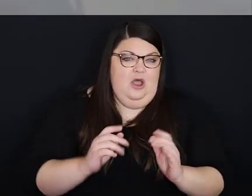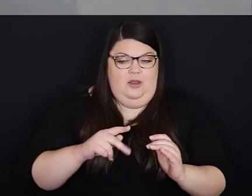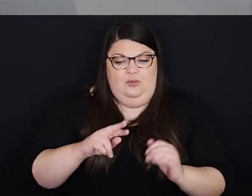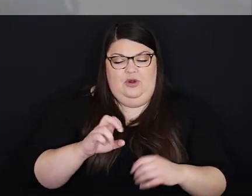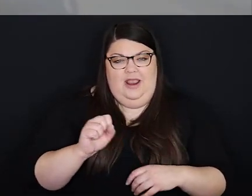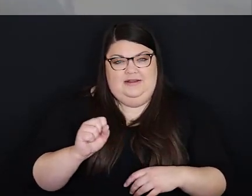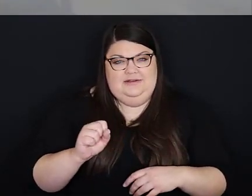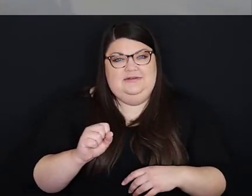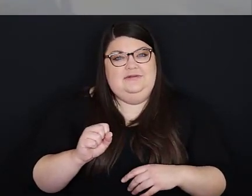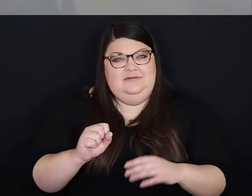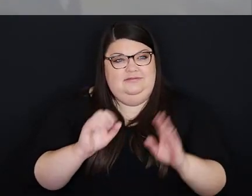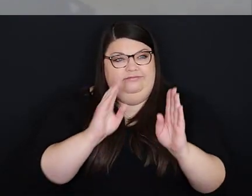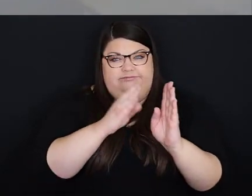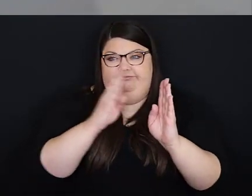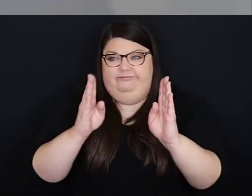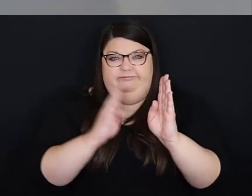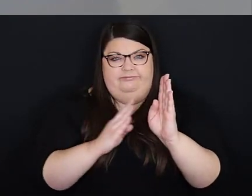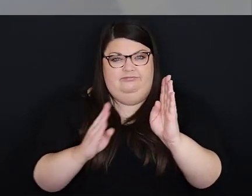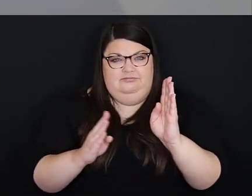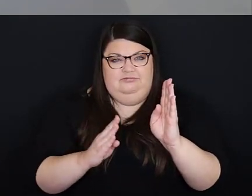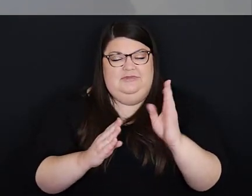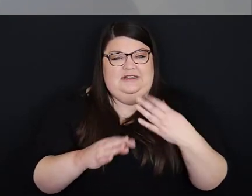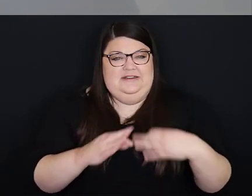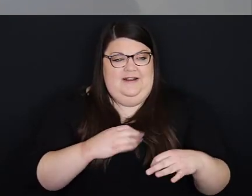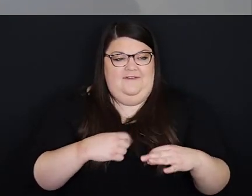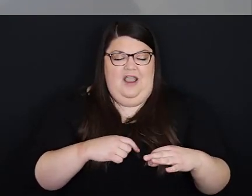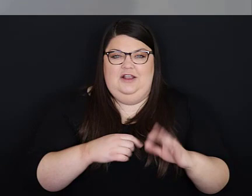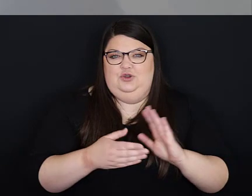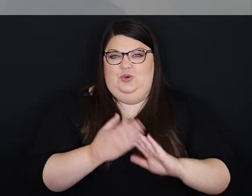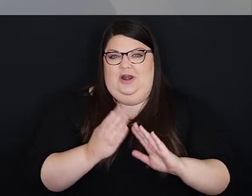press, occupy our shelves rather than us trying to